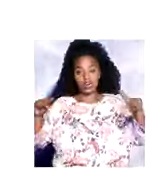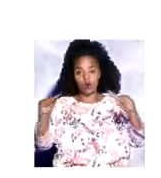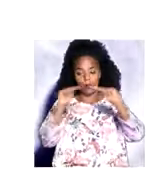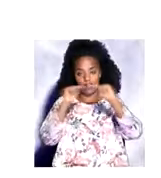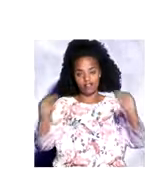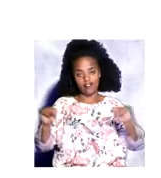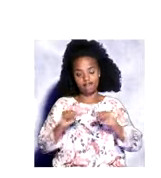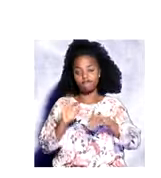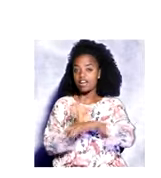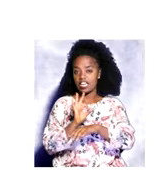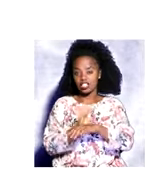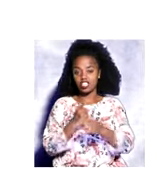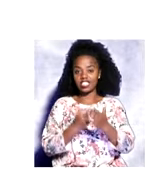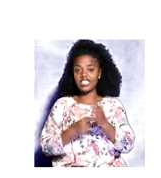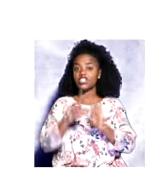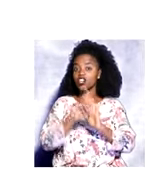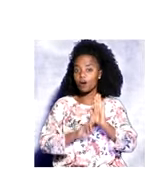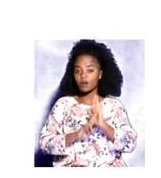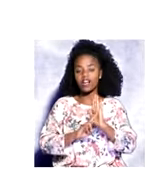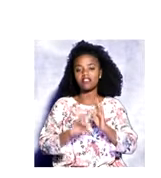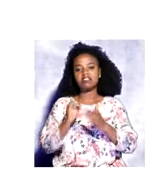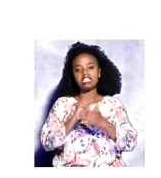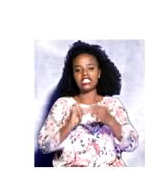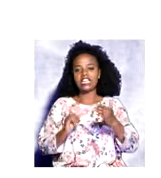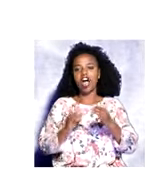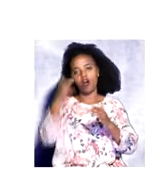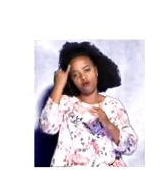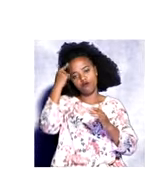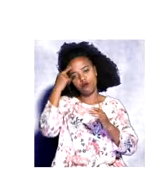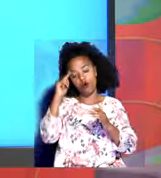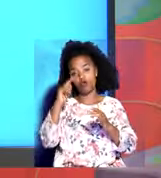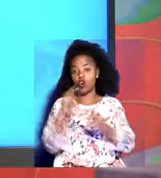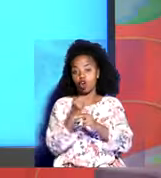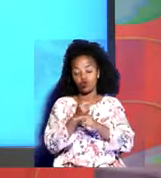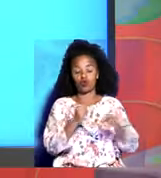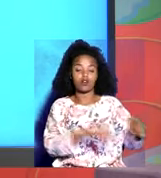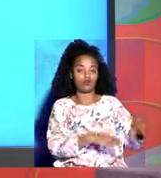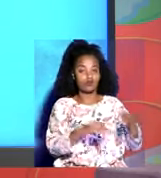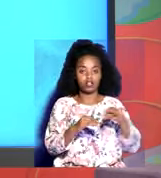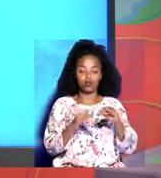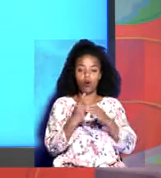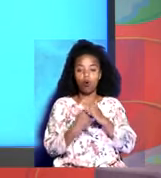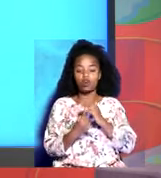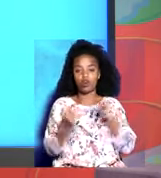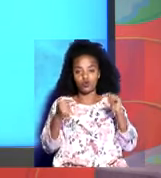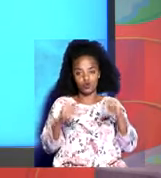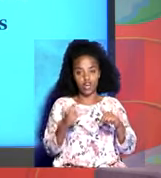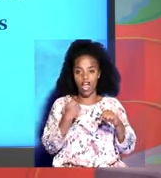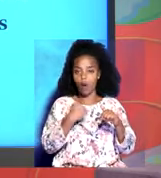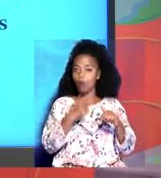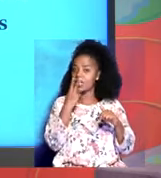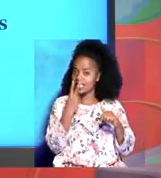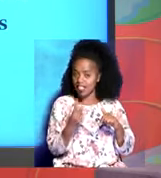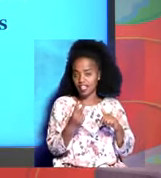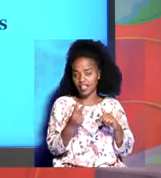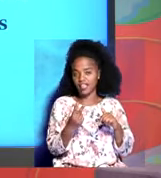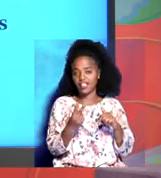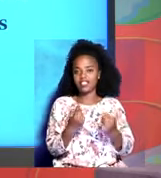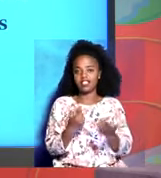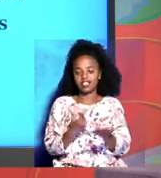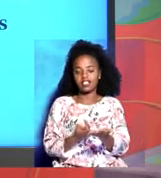functions. This chapter is designed for natural science students only. So today we are going to see